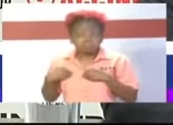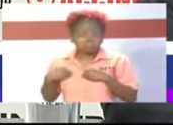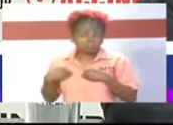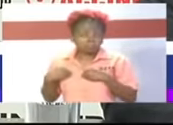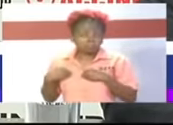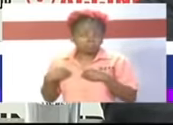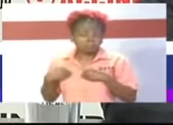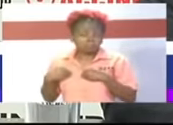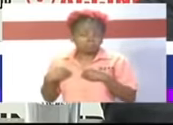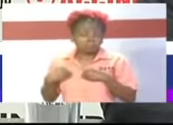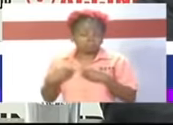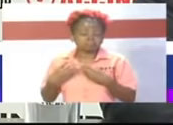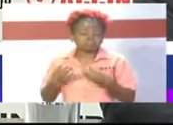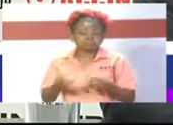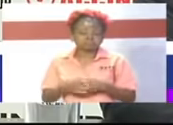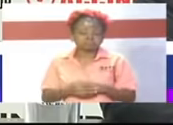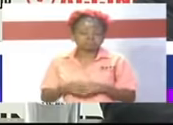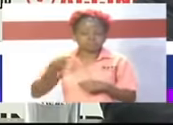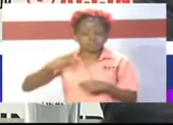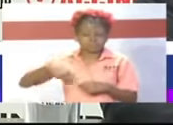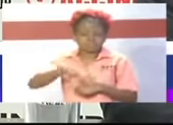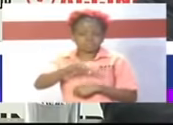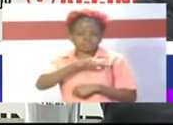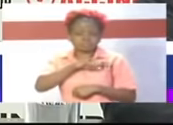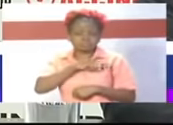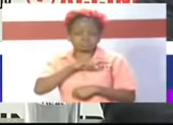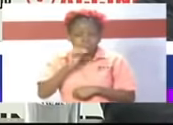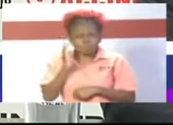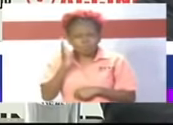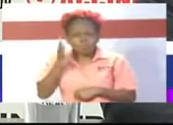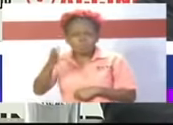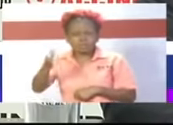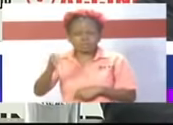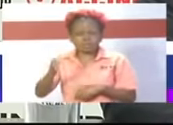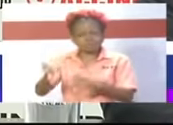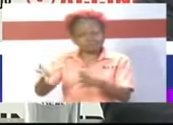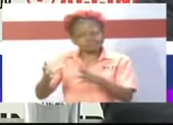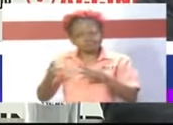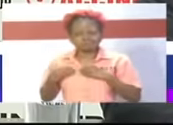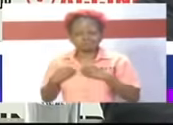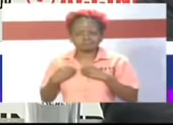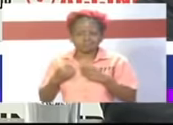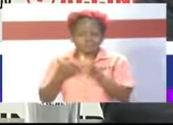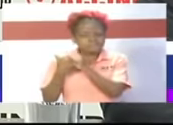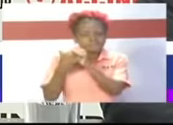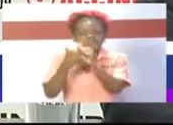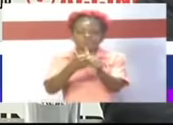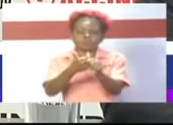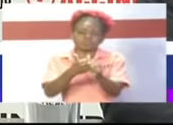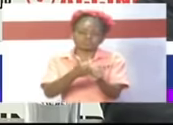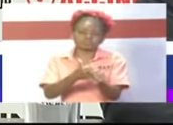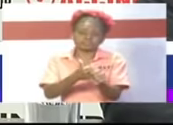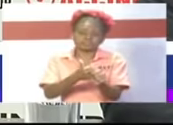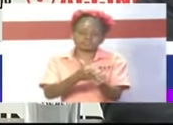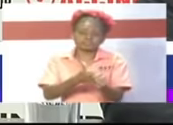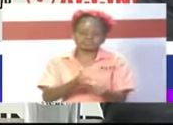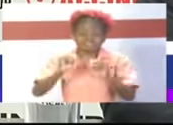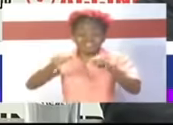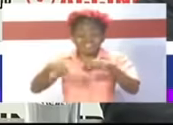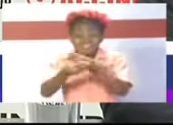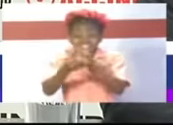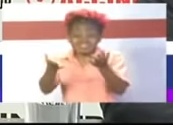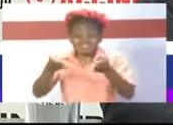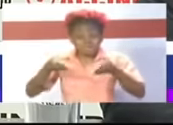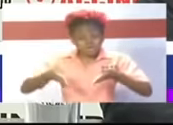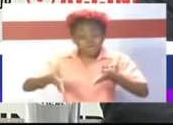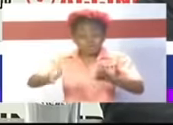the WHO, EUL, EUA, then we'll move forward in that direction as authorization comes into